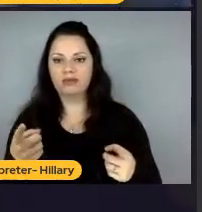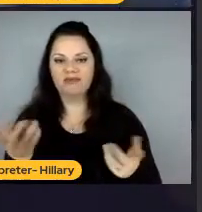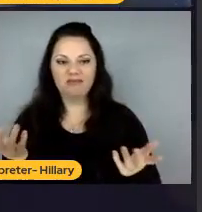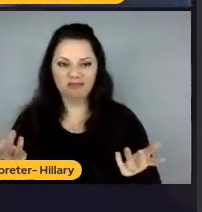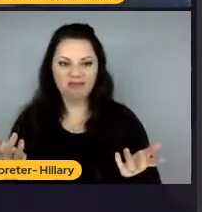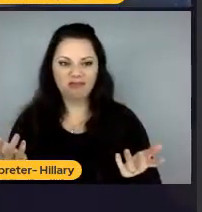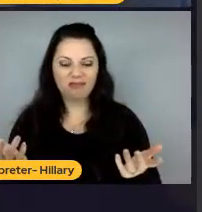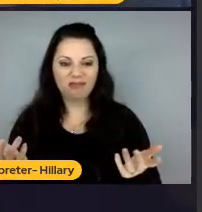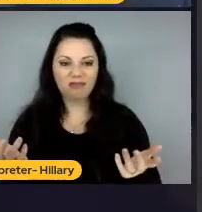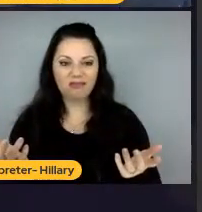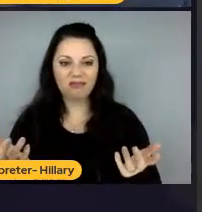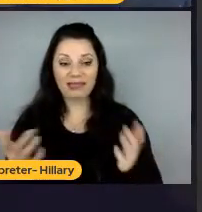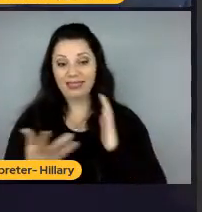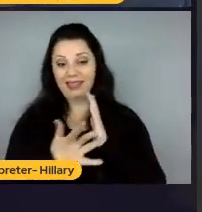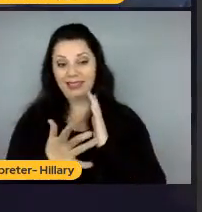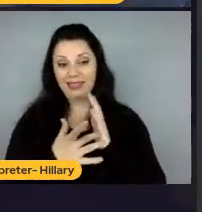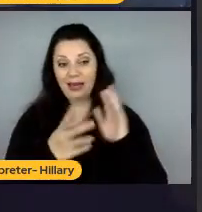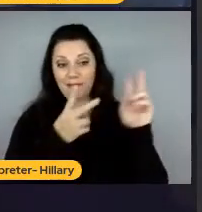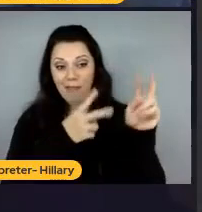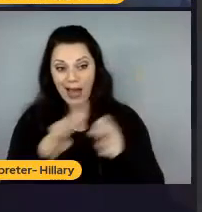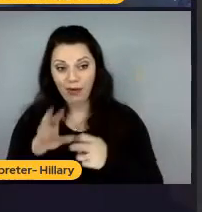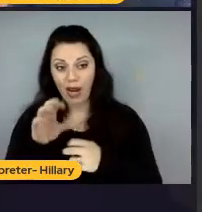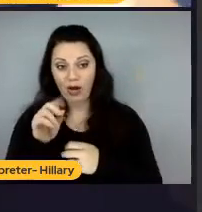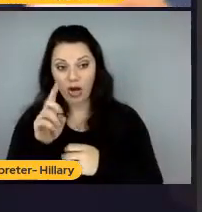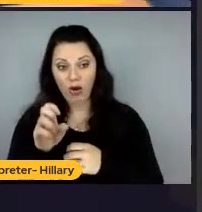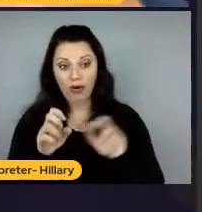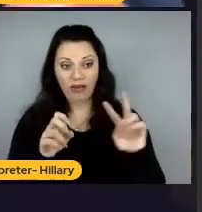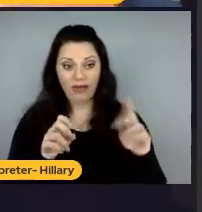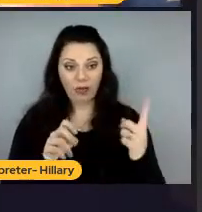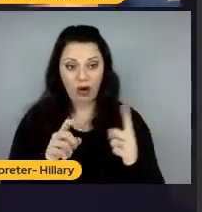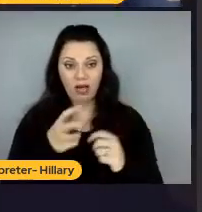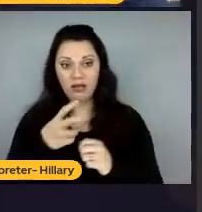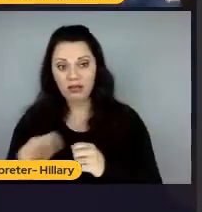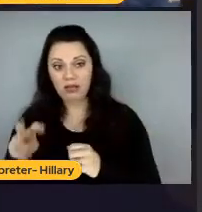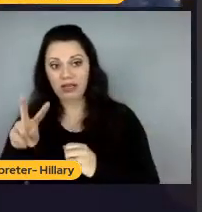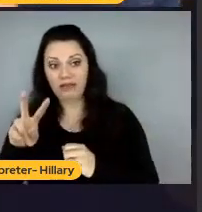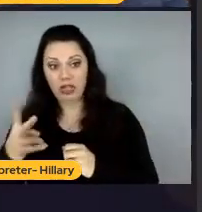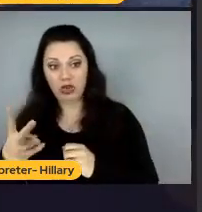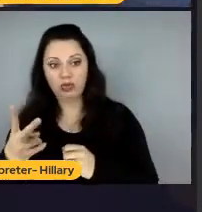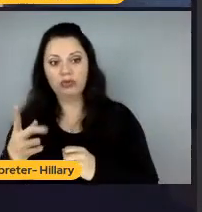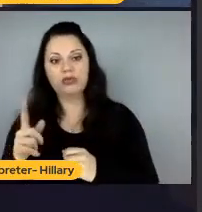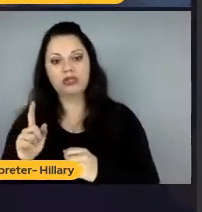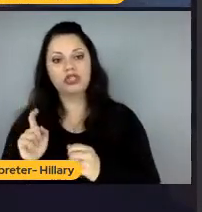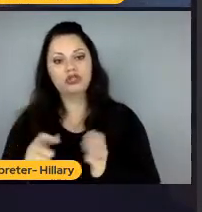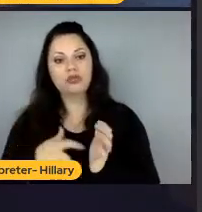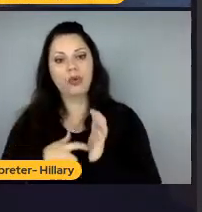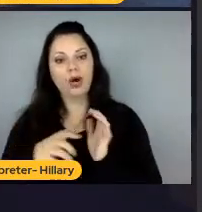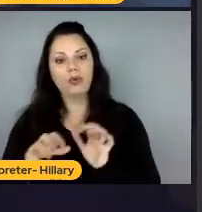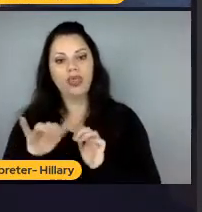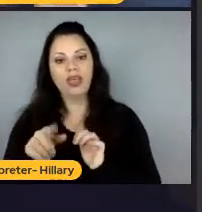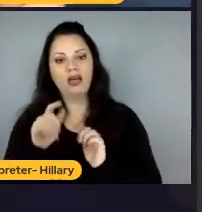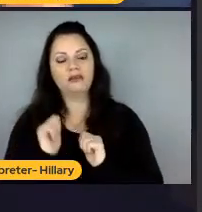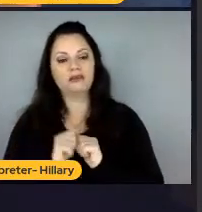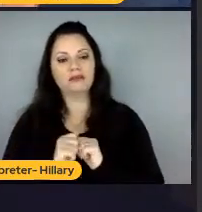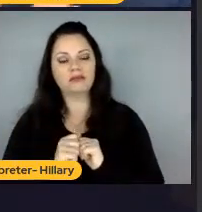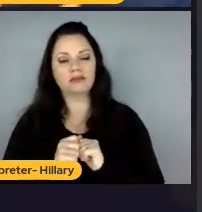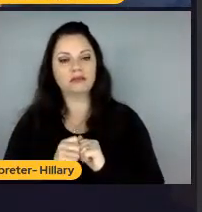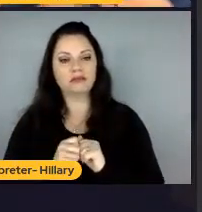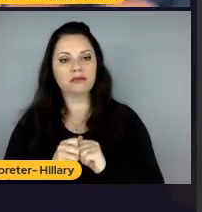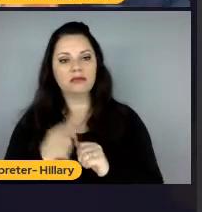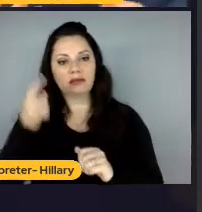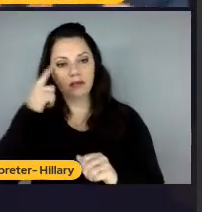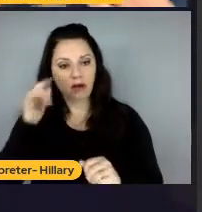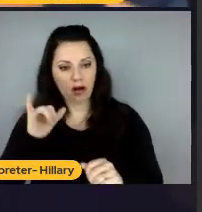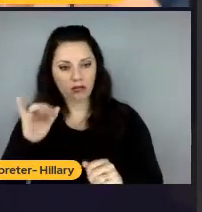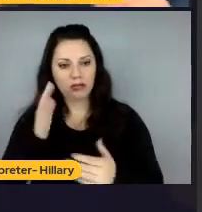technically, migrating your code from v1 to v2 should require to do that. I think that there's also going to be